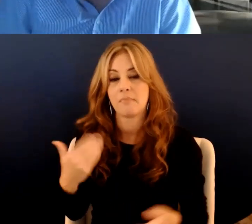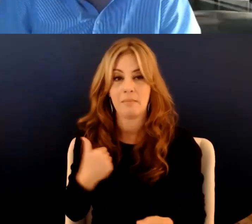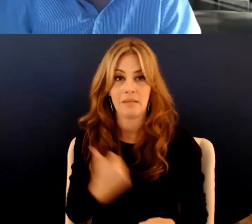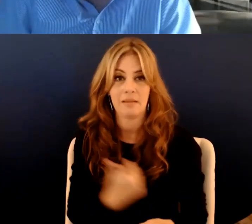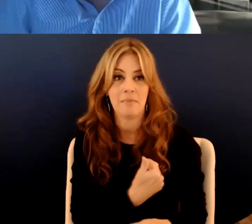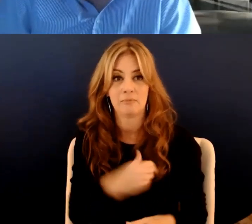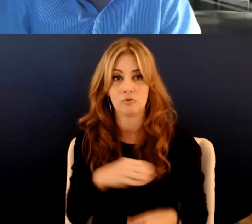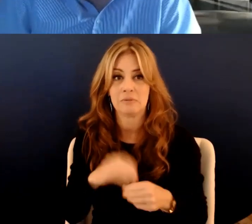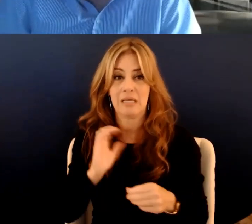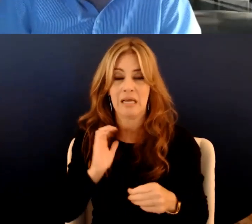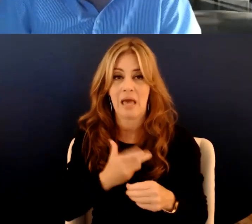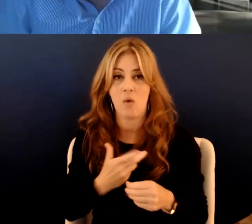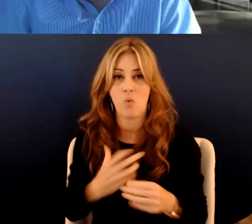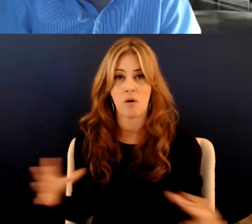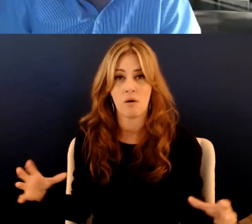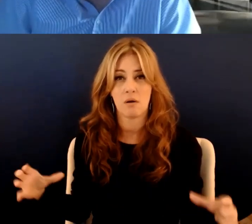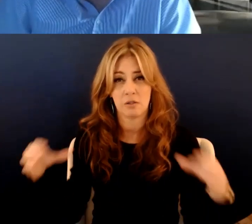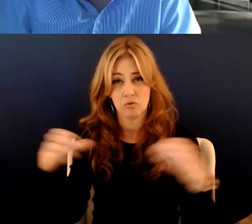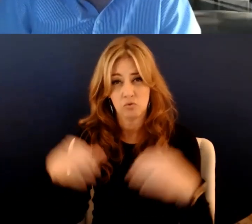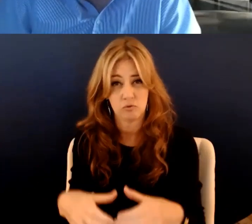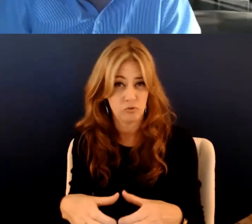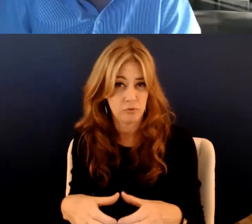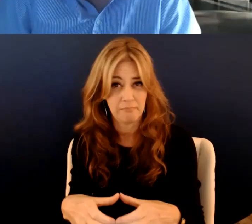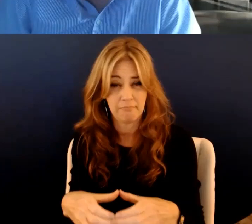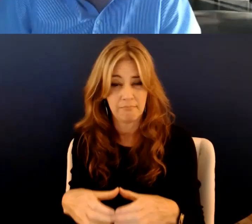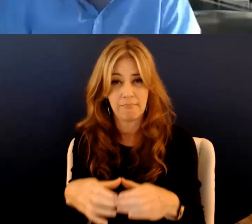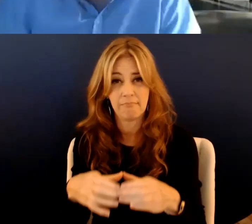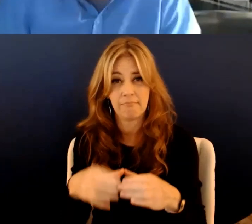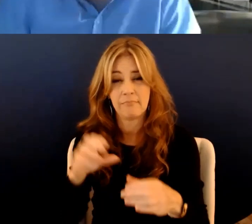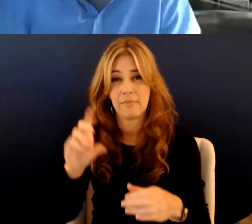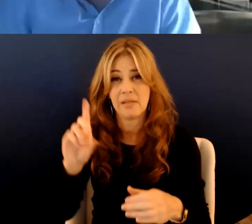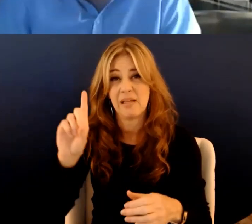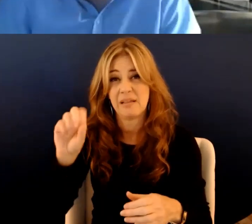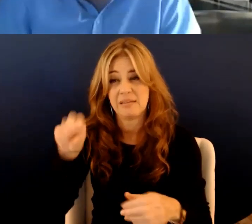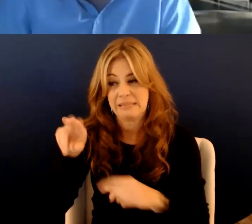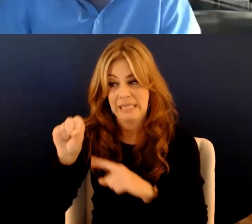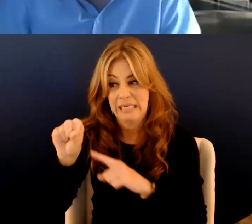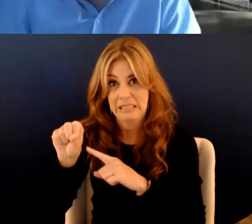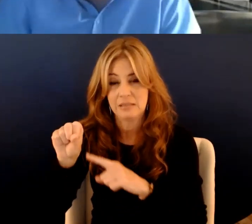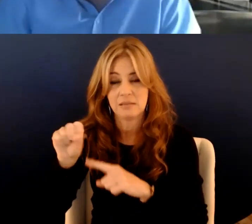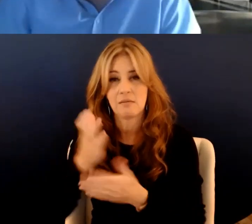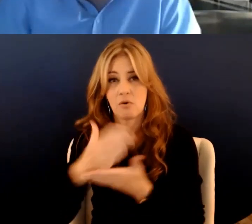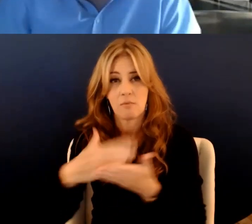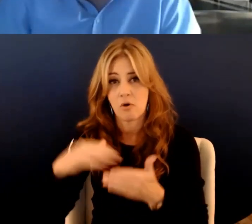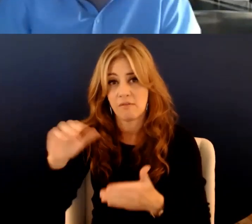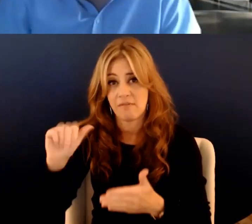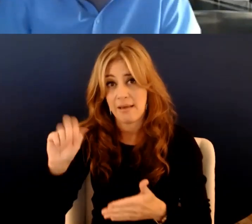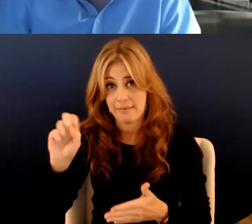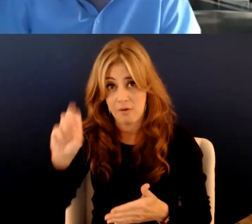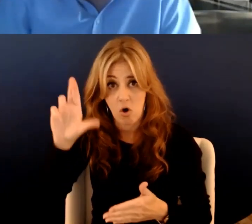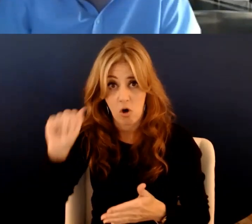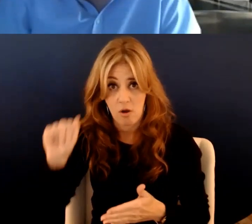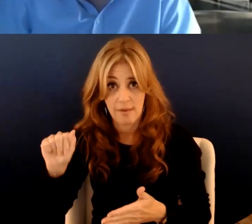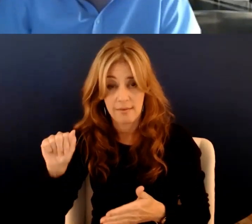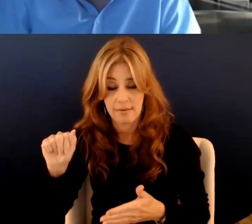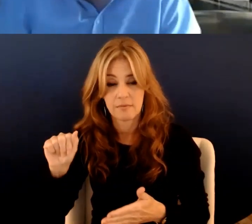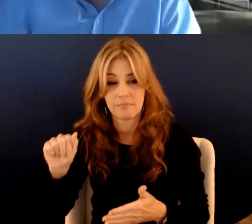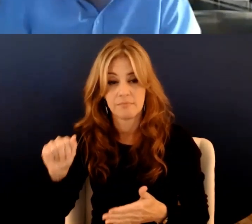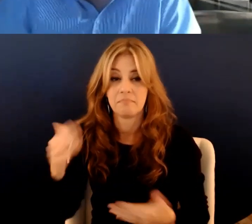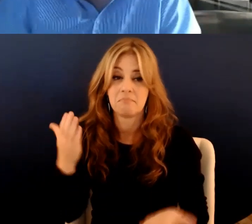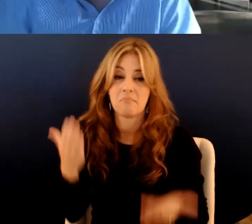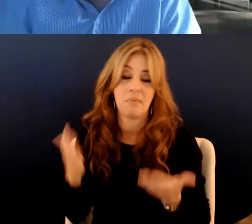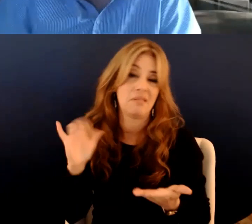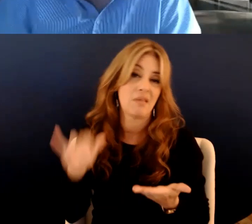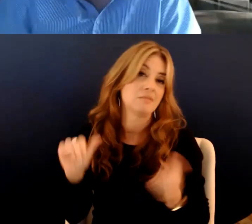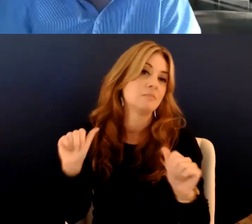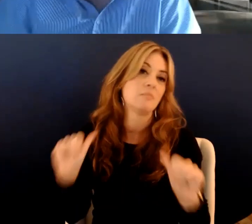consortium of university and research institutes, the deans that are part of the AERA family, those might be possibilities, but